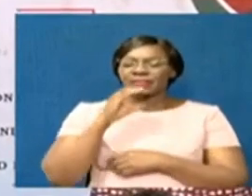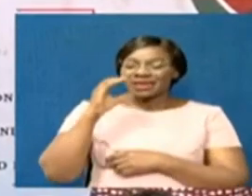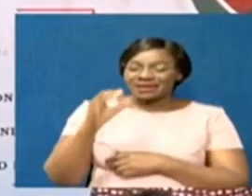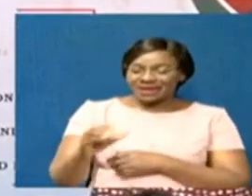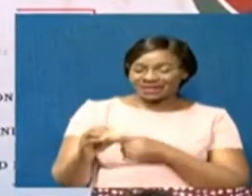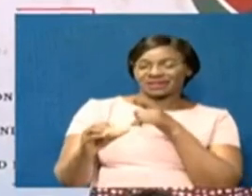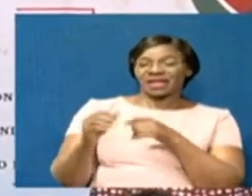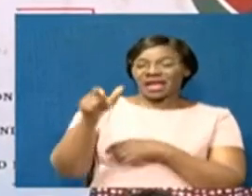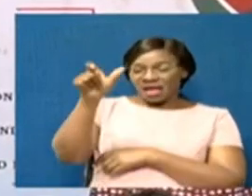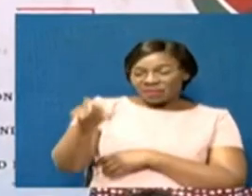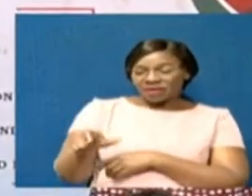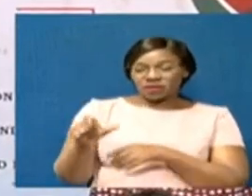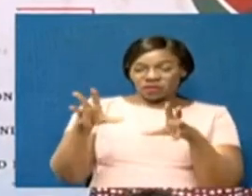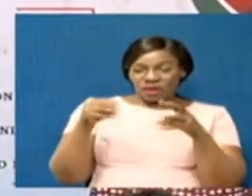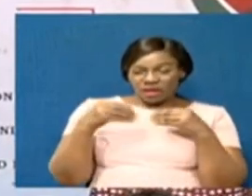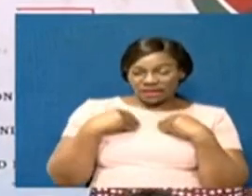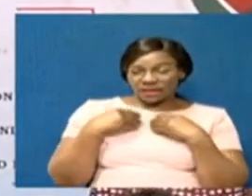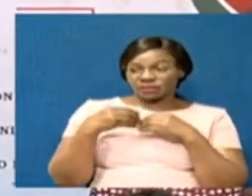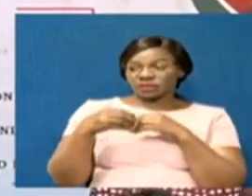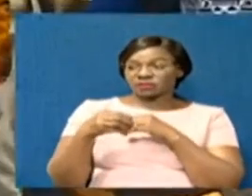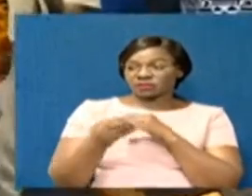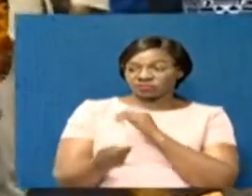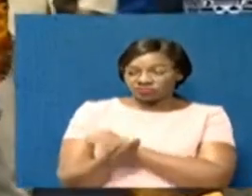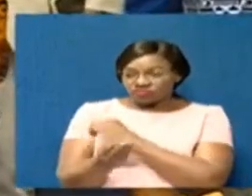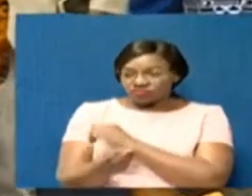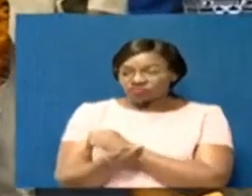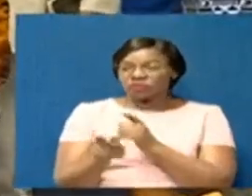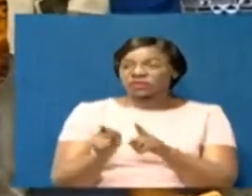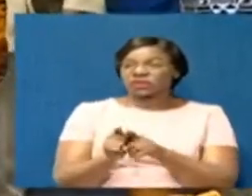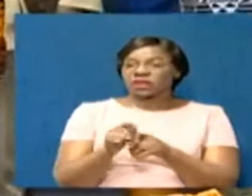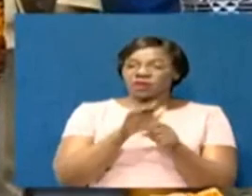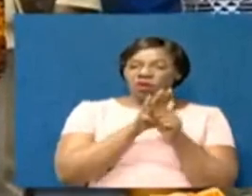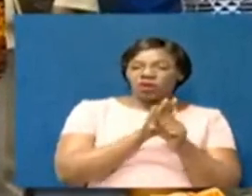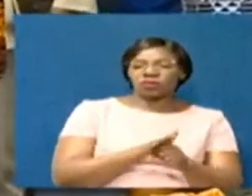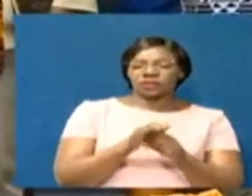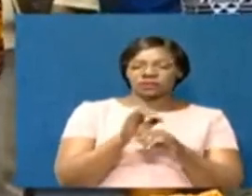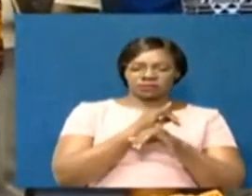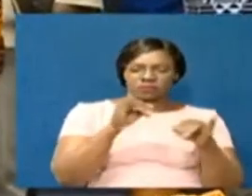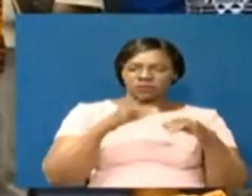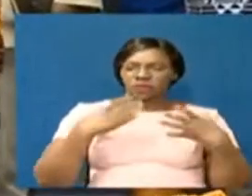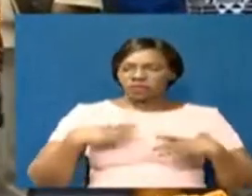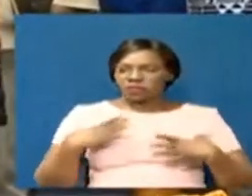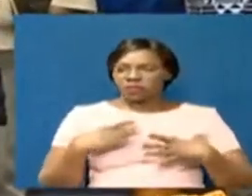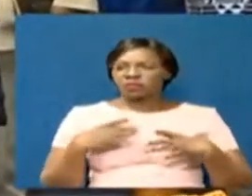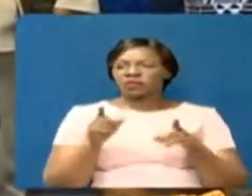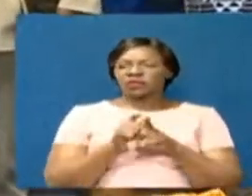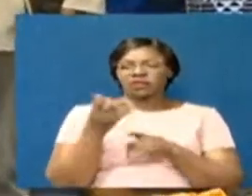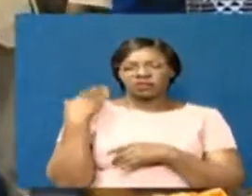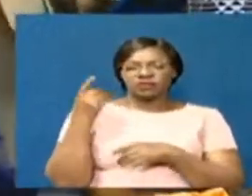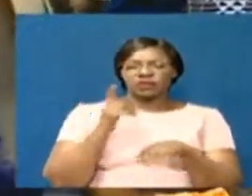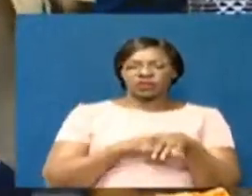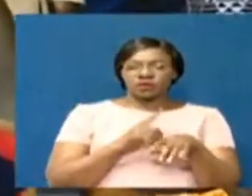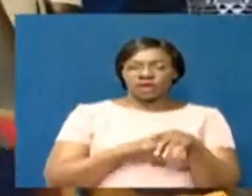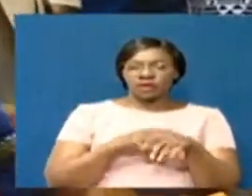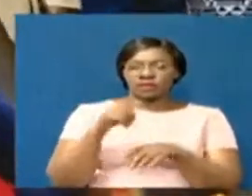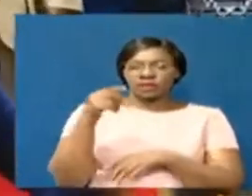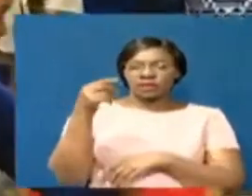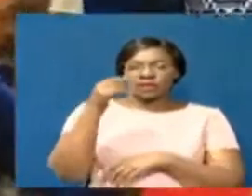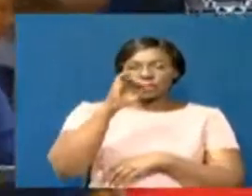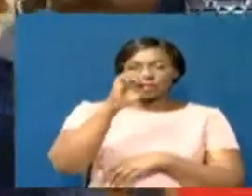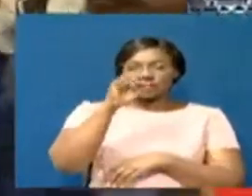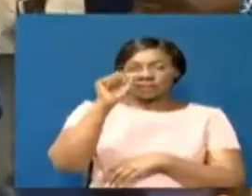who accepts a bribe to strike down the innocent. Father, in the times of Ezekiel, you sought for a man to stand